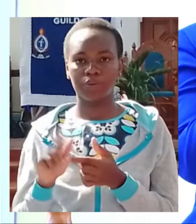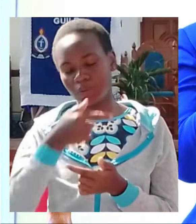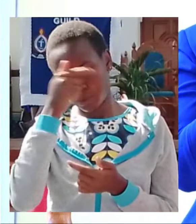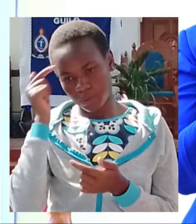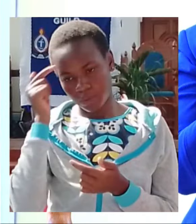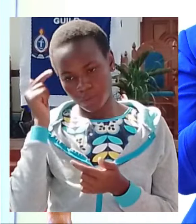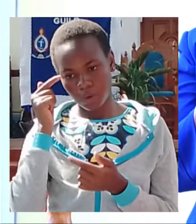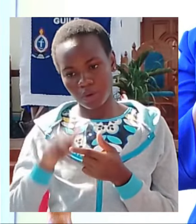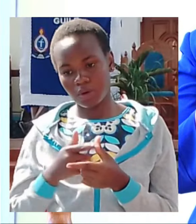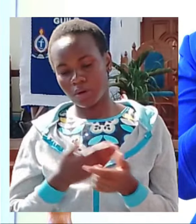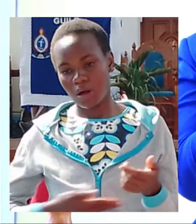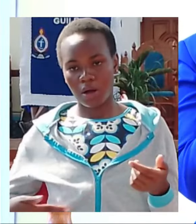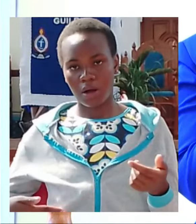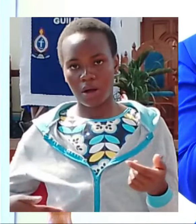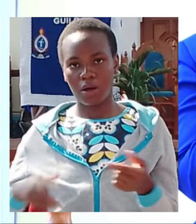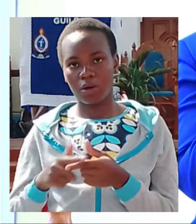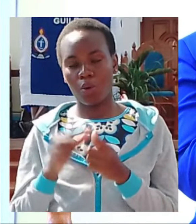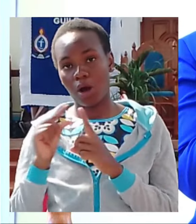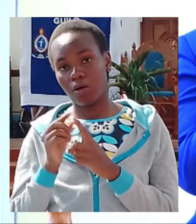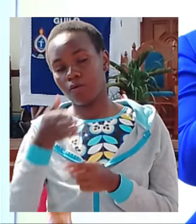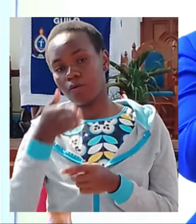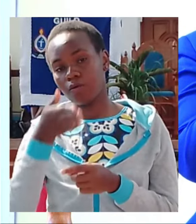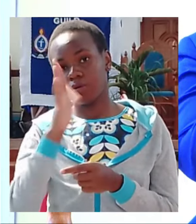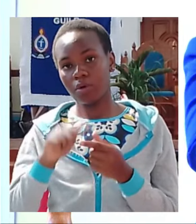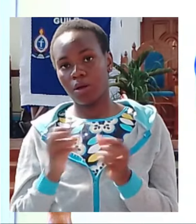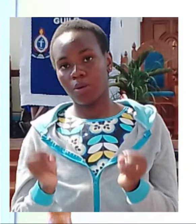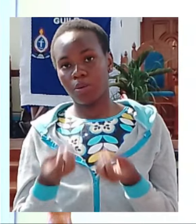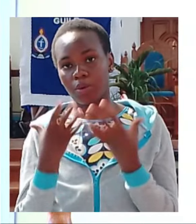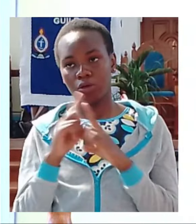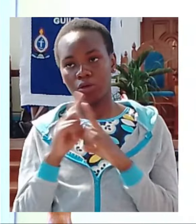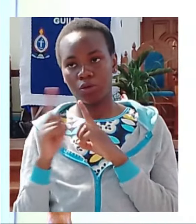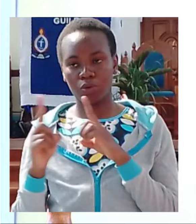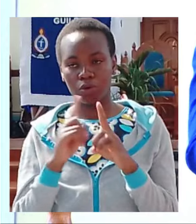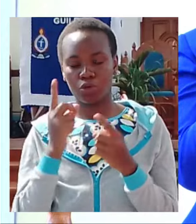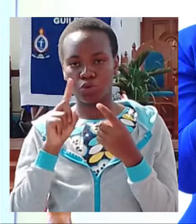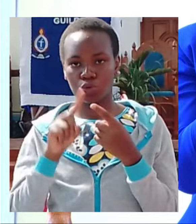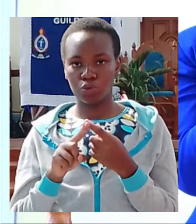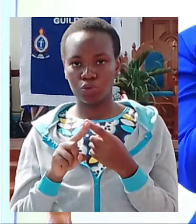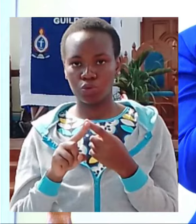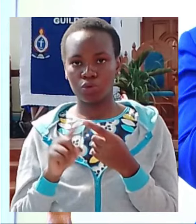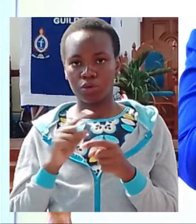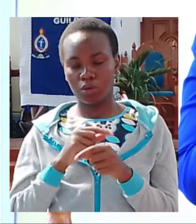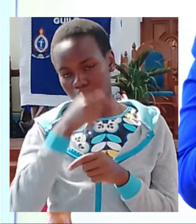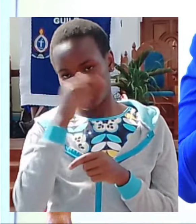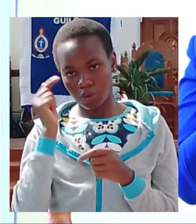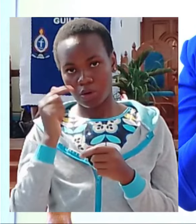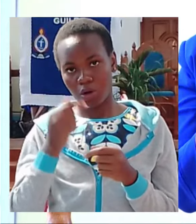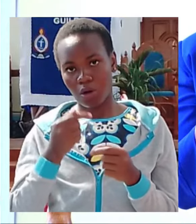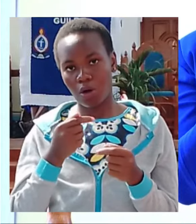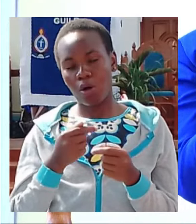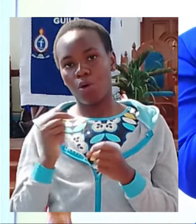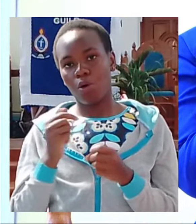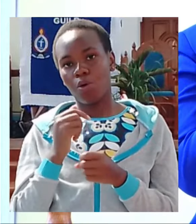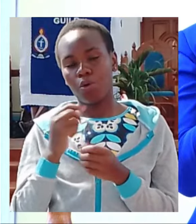Because there is hunger for that word of God. How many have you spoken to? Because this week at least we